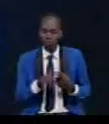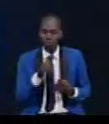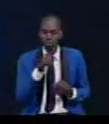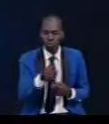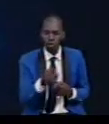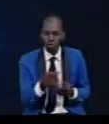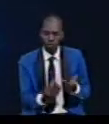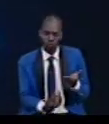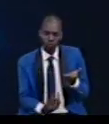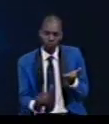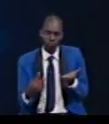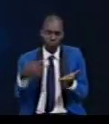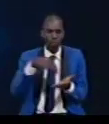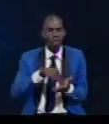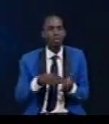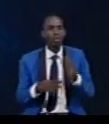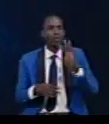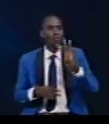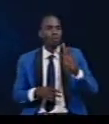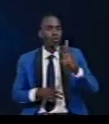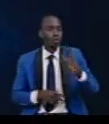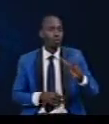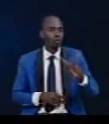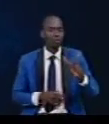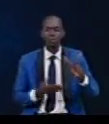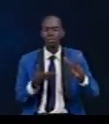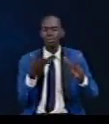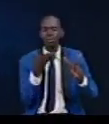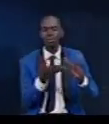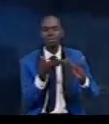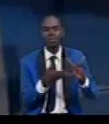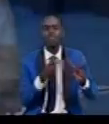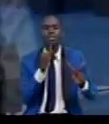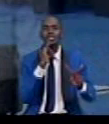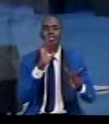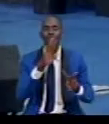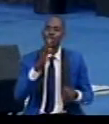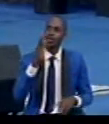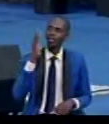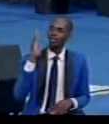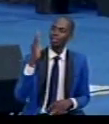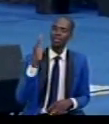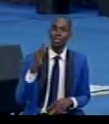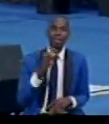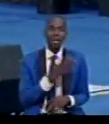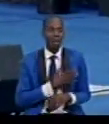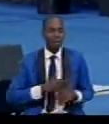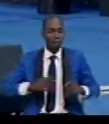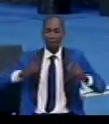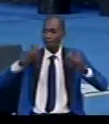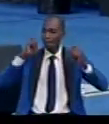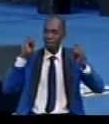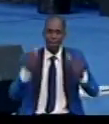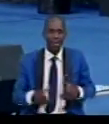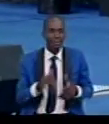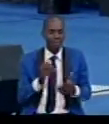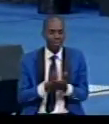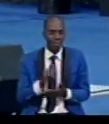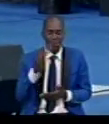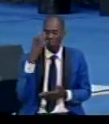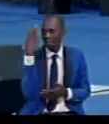verse 42, here is your story. And straightway the damsel